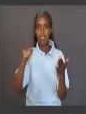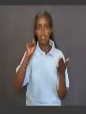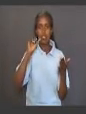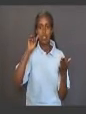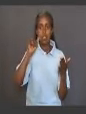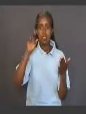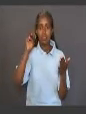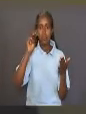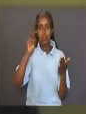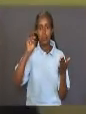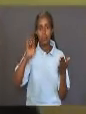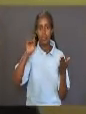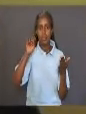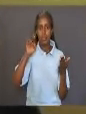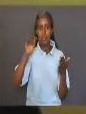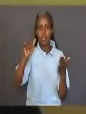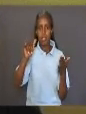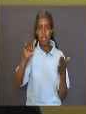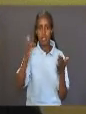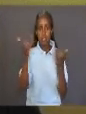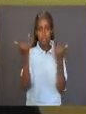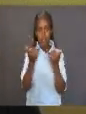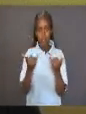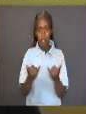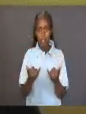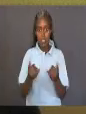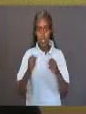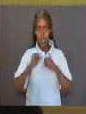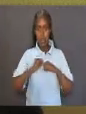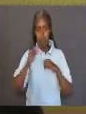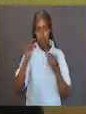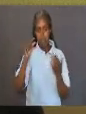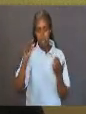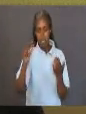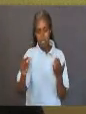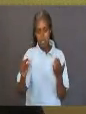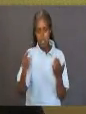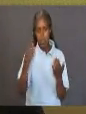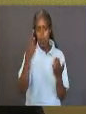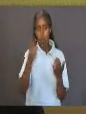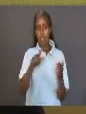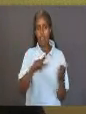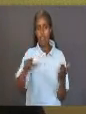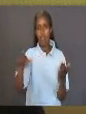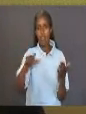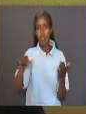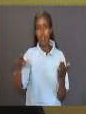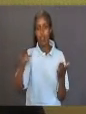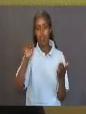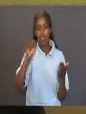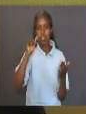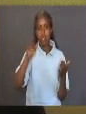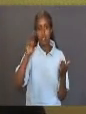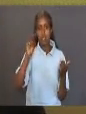symmetry. A figure that has at least one line of